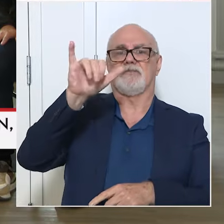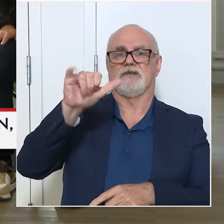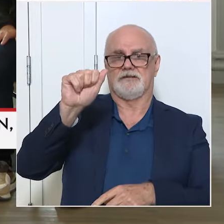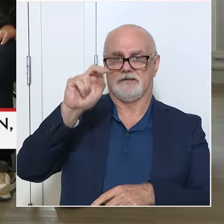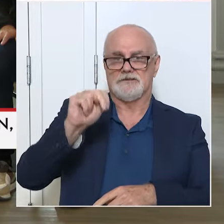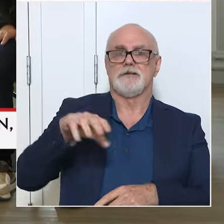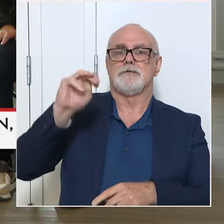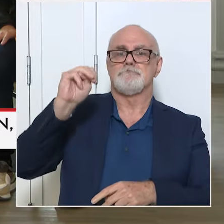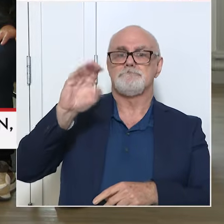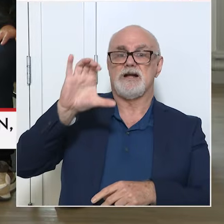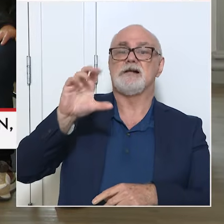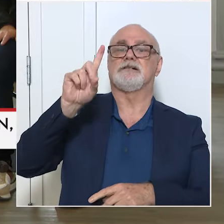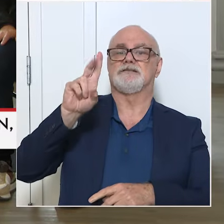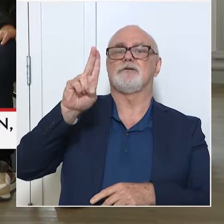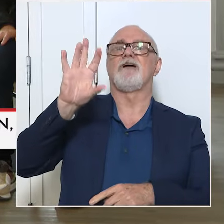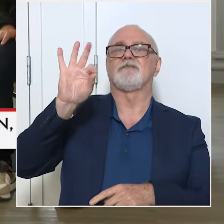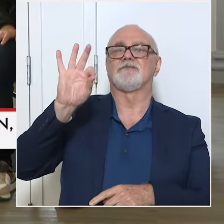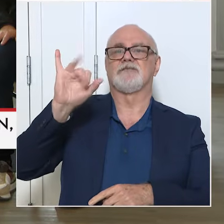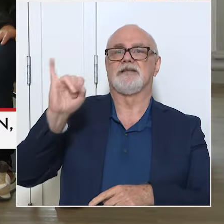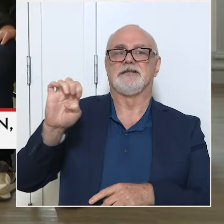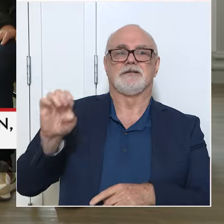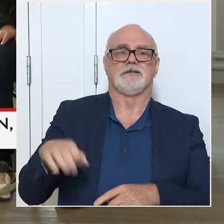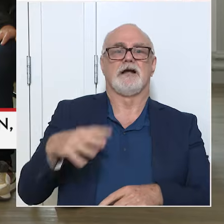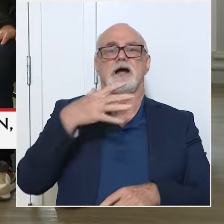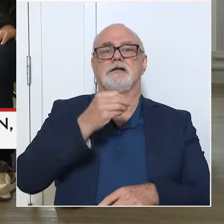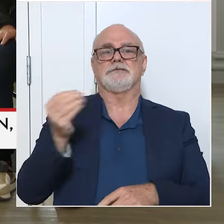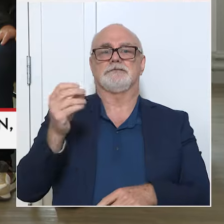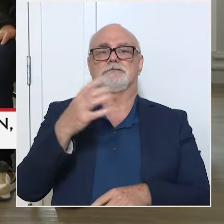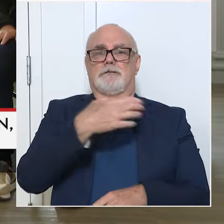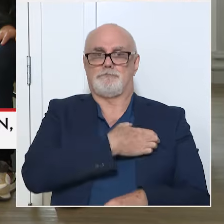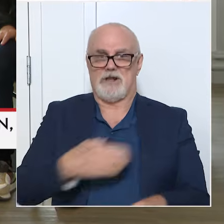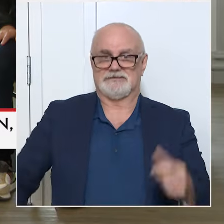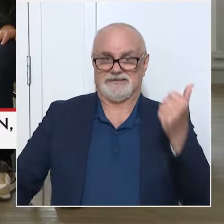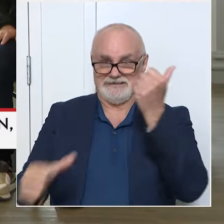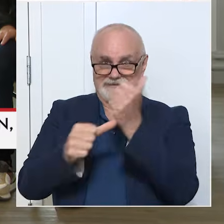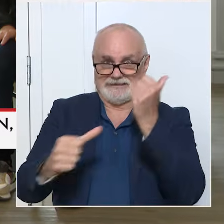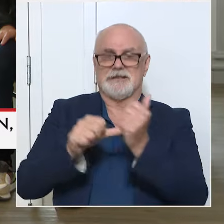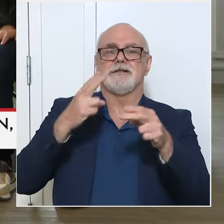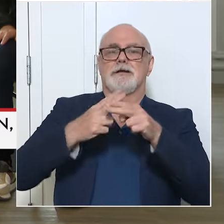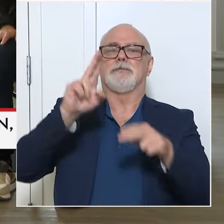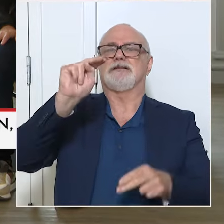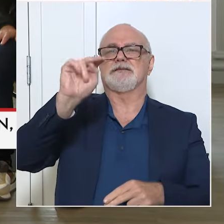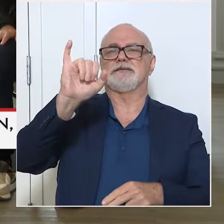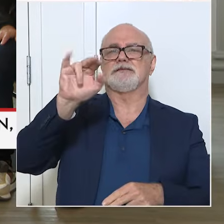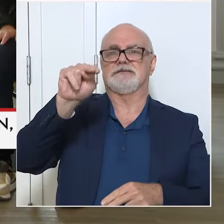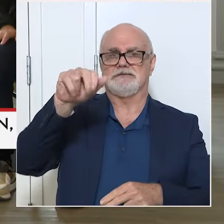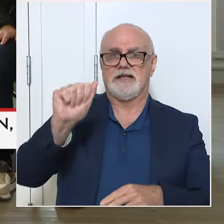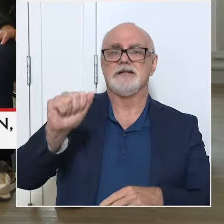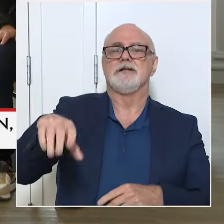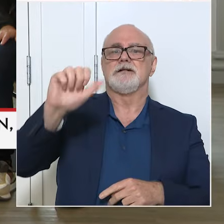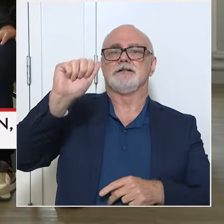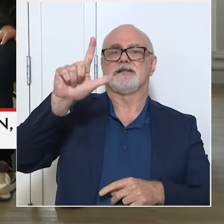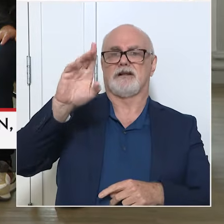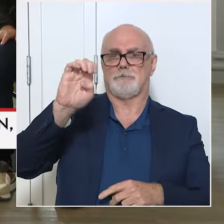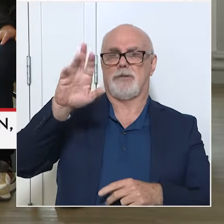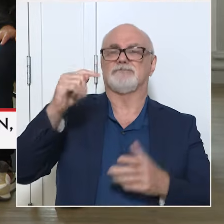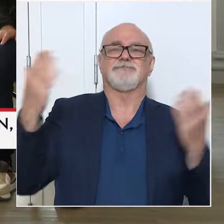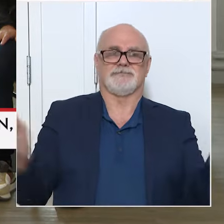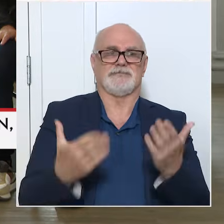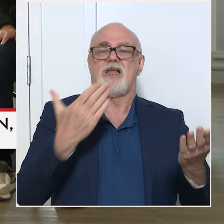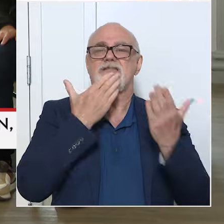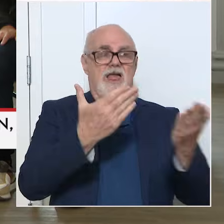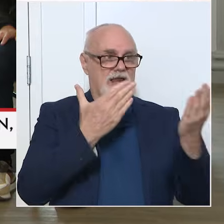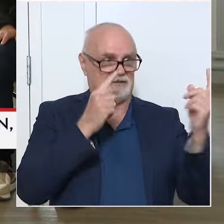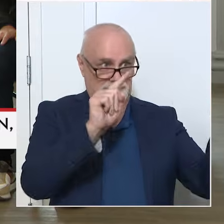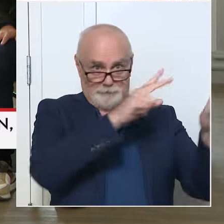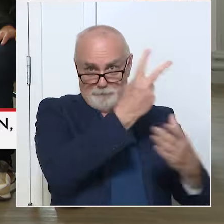Mayor Albert and our team at DMPED. So we have been very clear about our guiding principles when it comes to